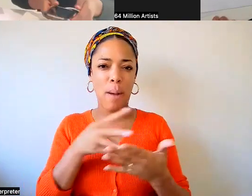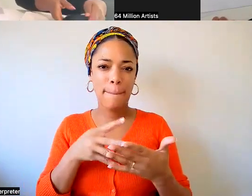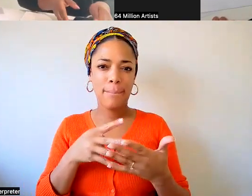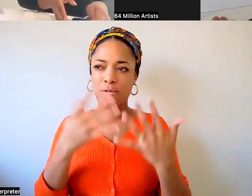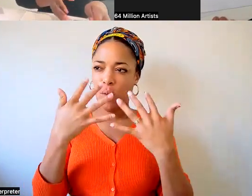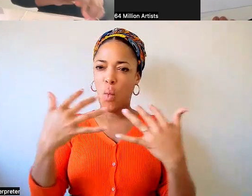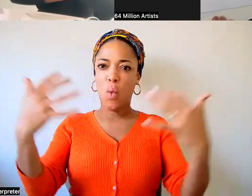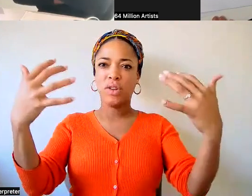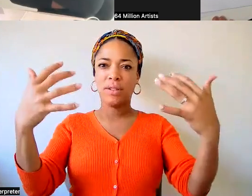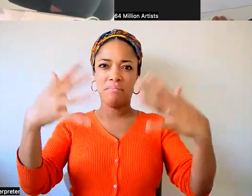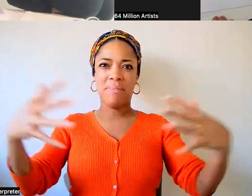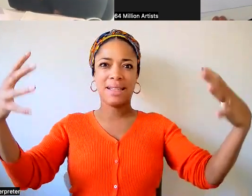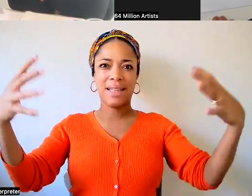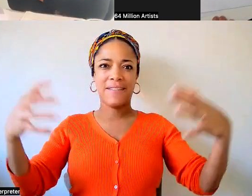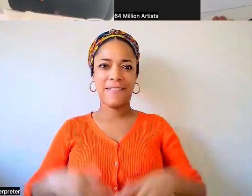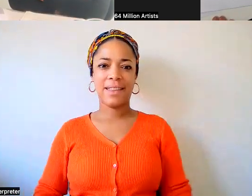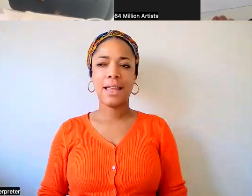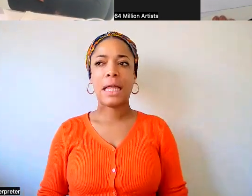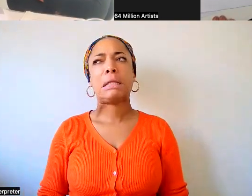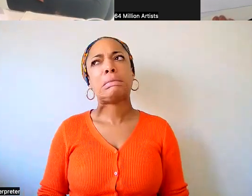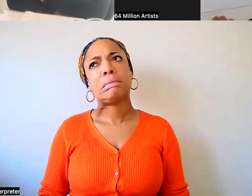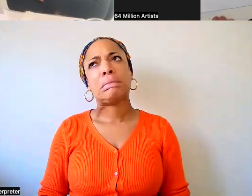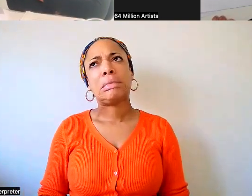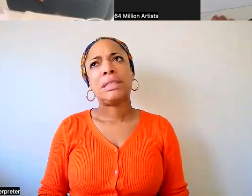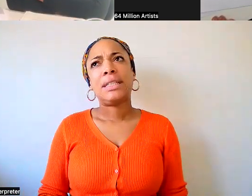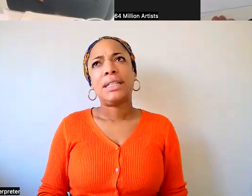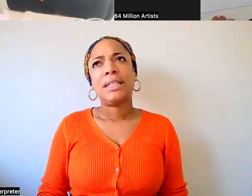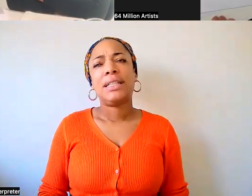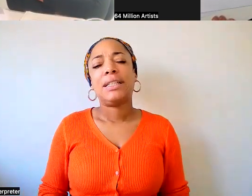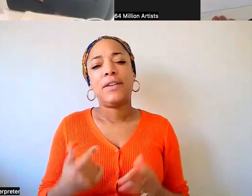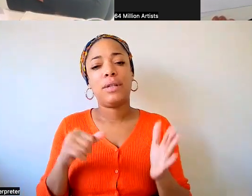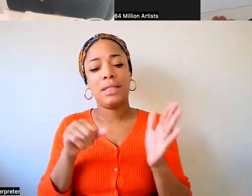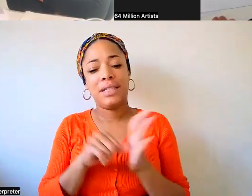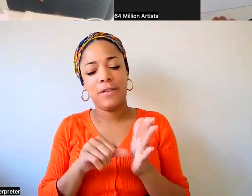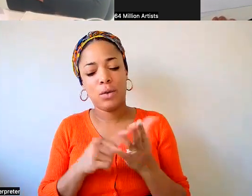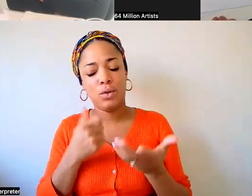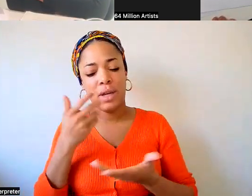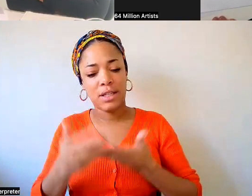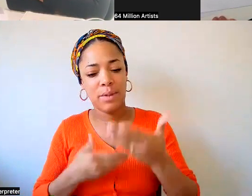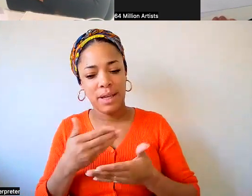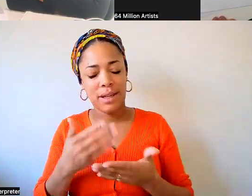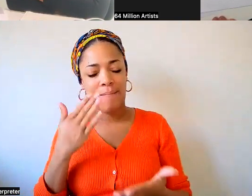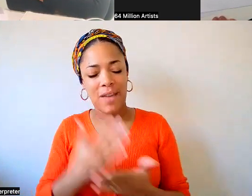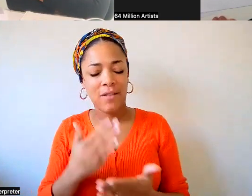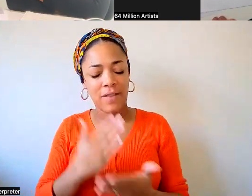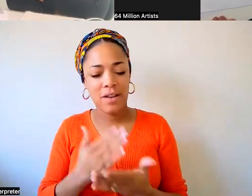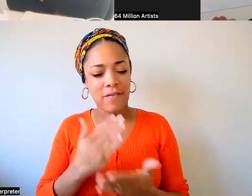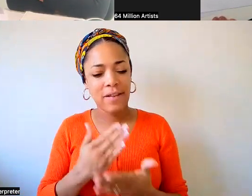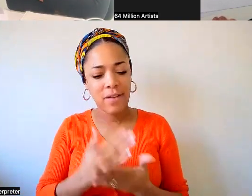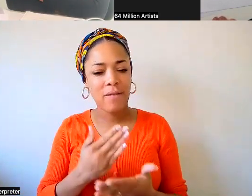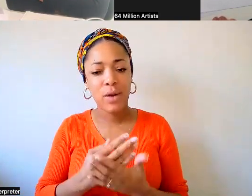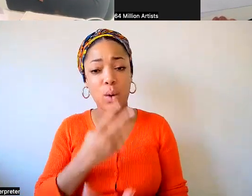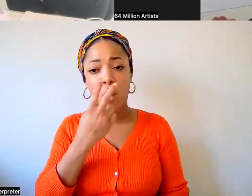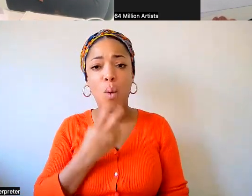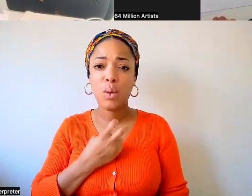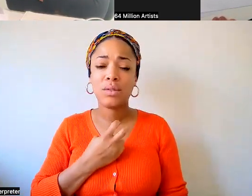It's a bit hard to explain that. It's just I am very, very, very, very, very old. And I have been doing this